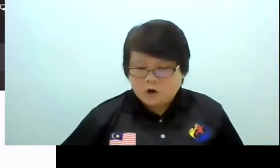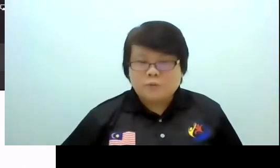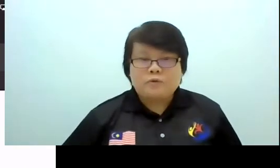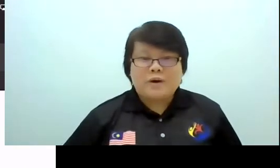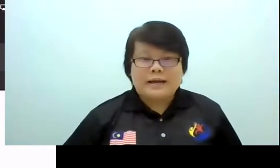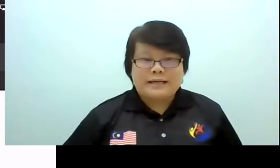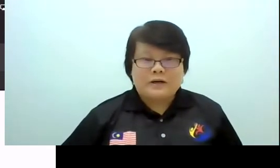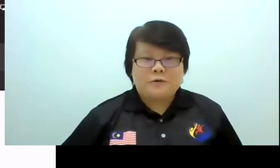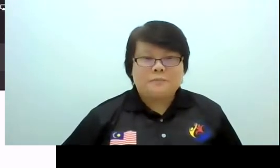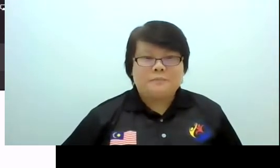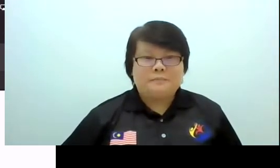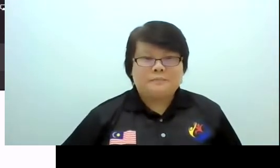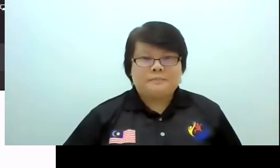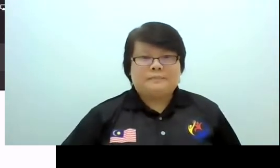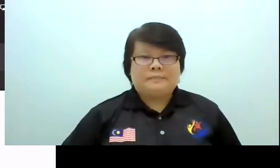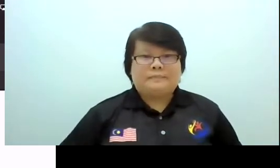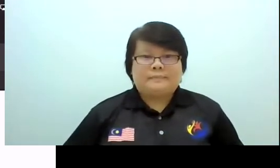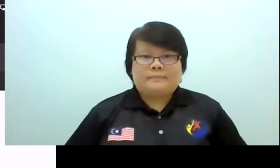Okay, now we'll write it down.